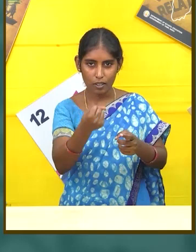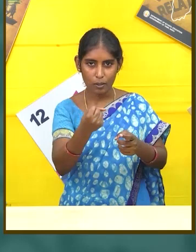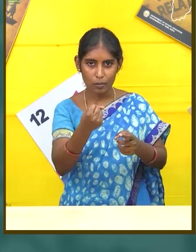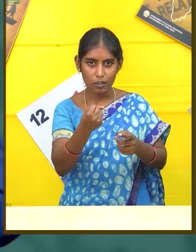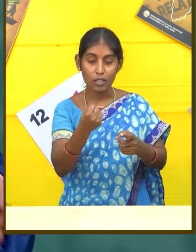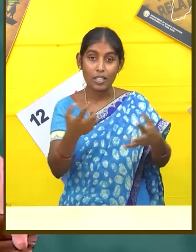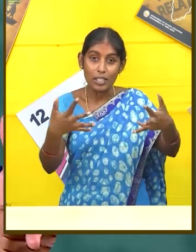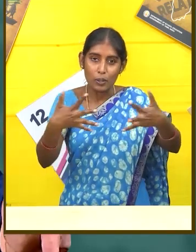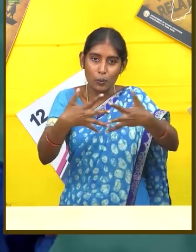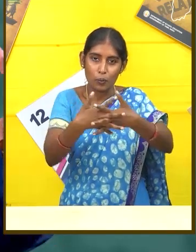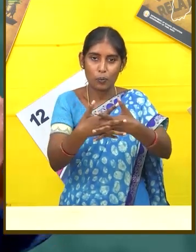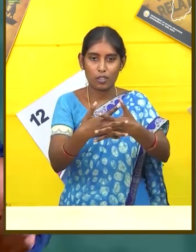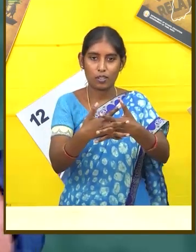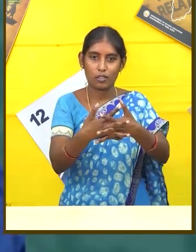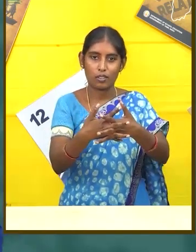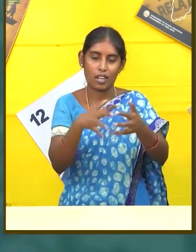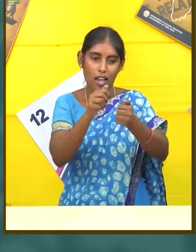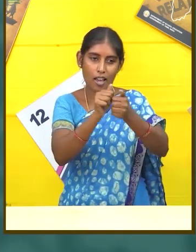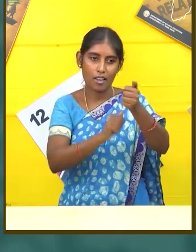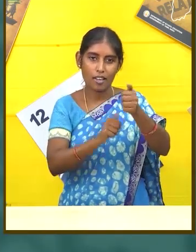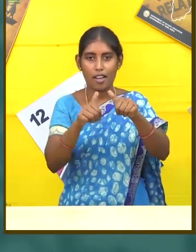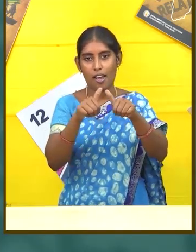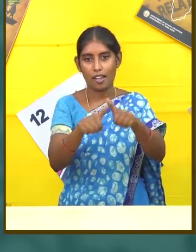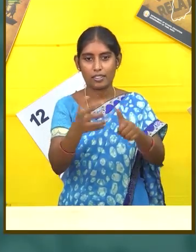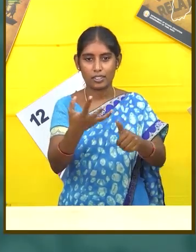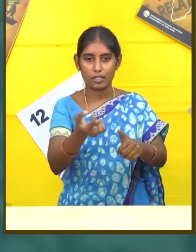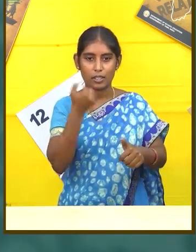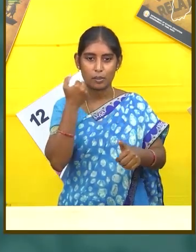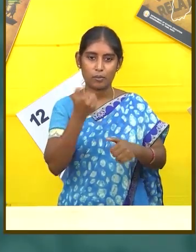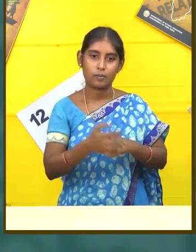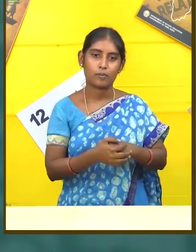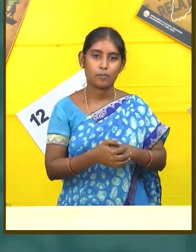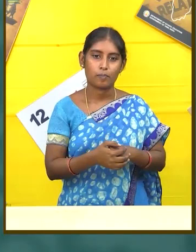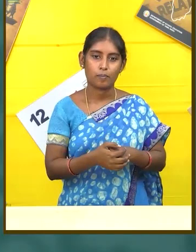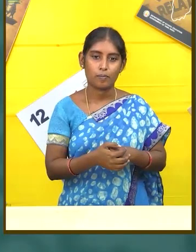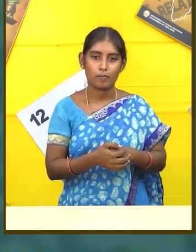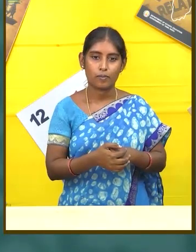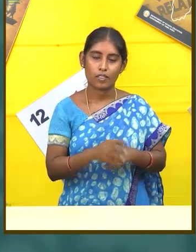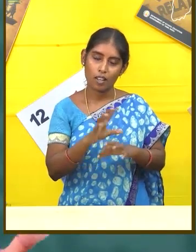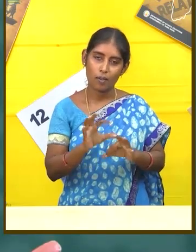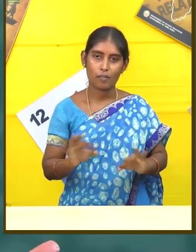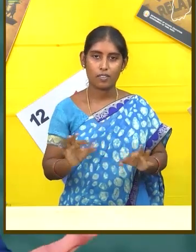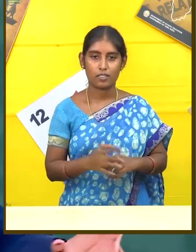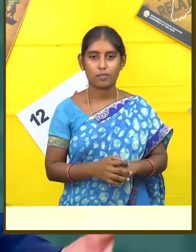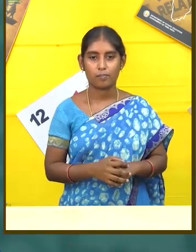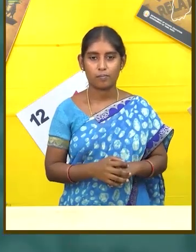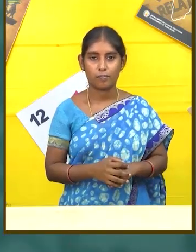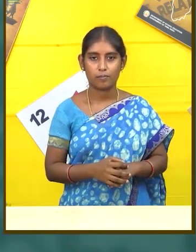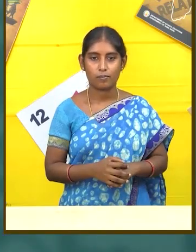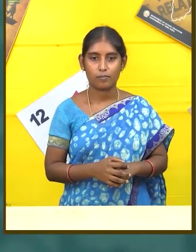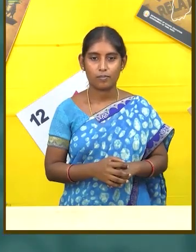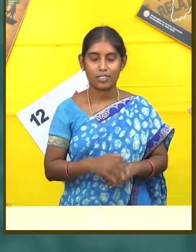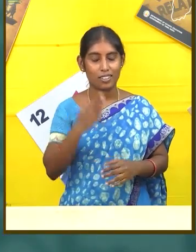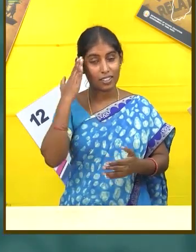one solution, that we call unique solution. What is that here? That is 2, minus 1 and 4. That's